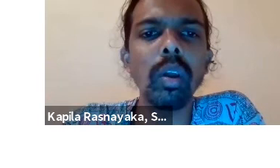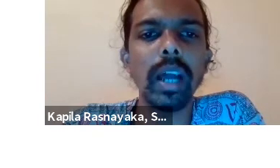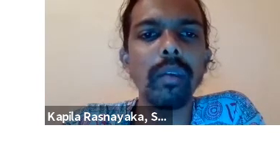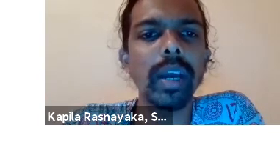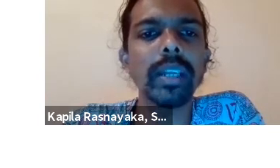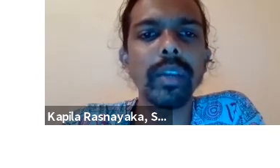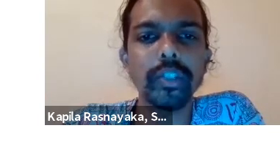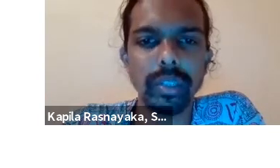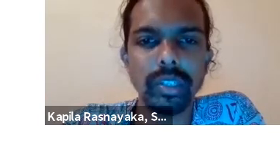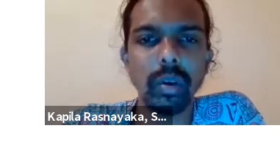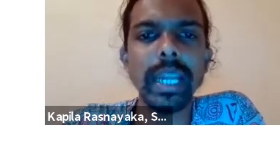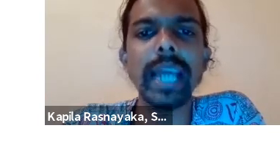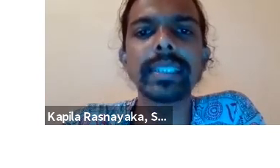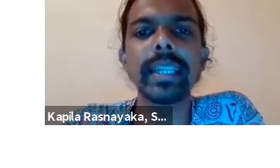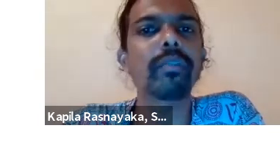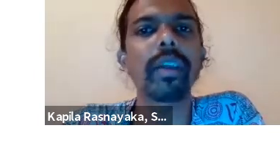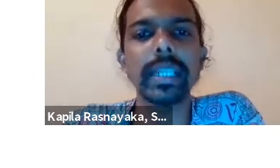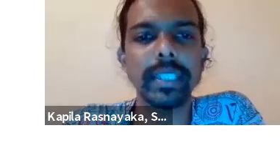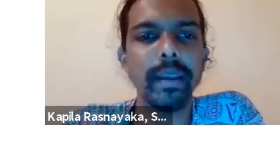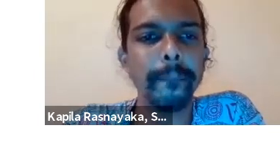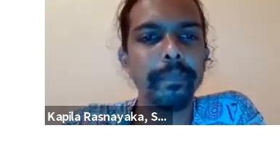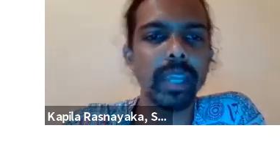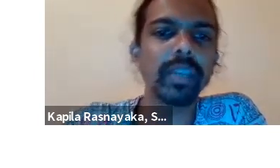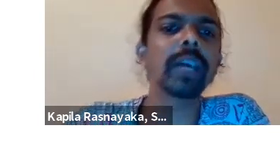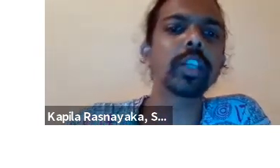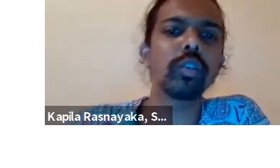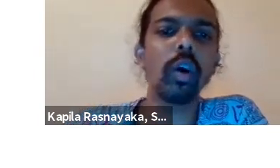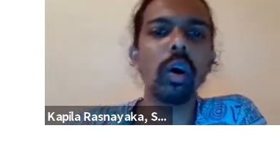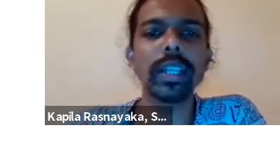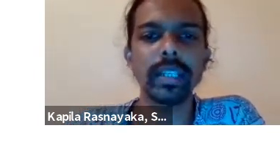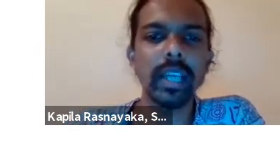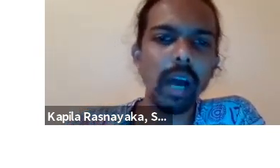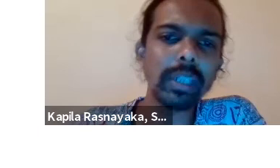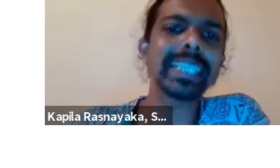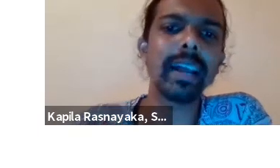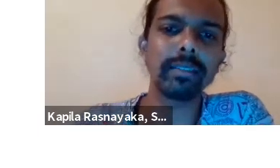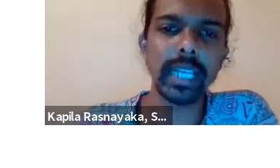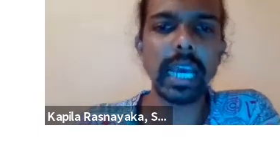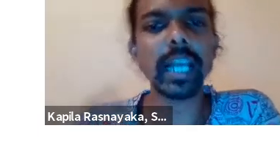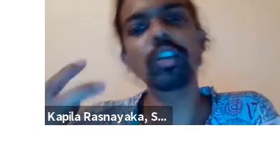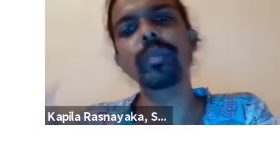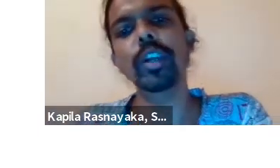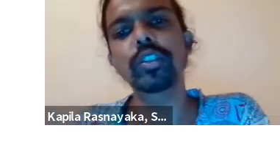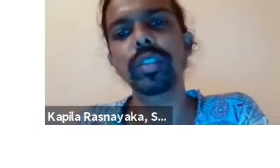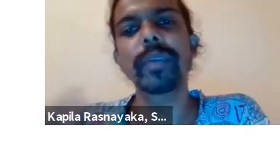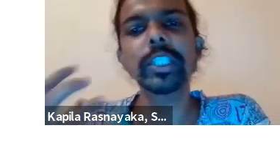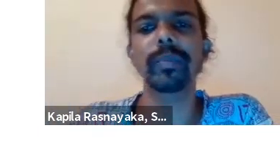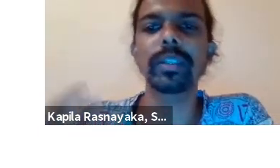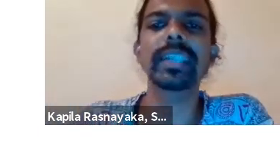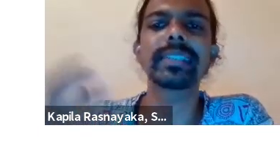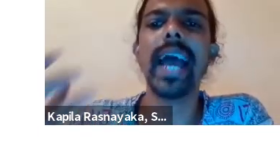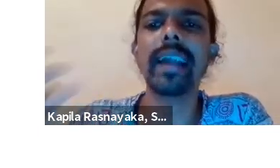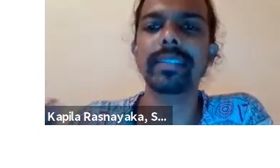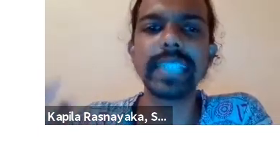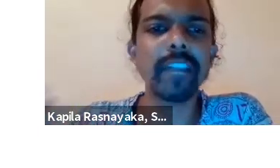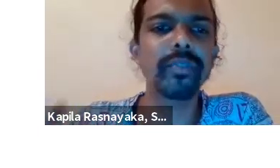of all our interventions, organizing and fundraising. We commit to holding ourselves accountable to the